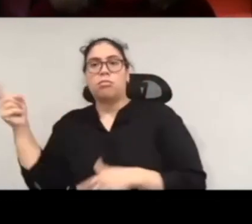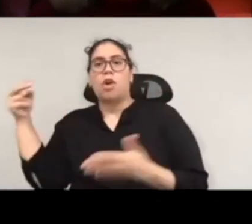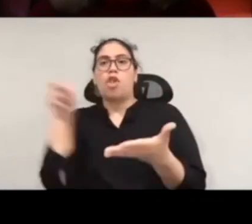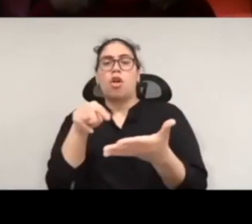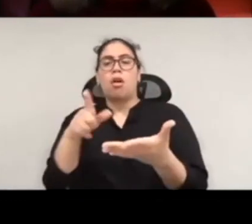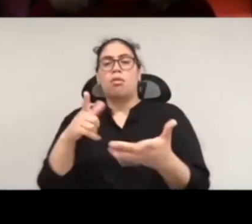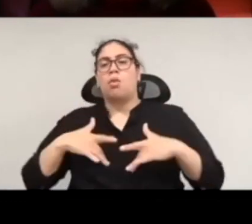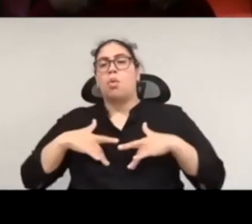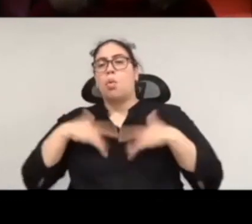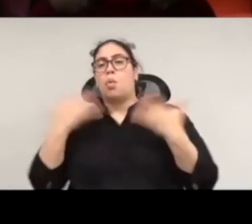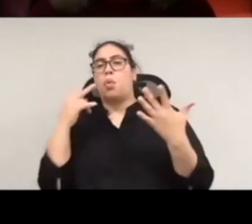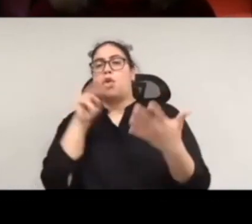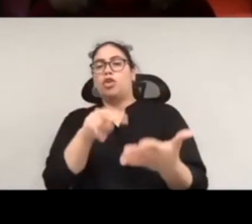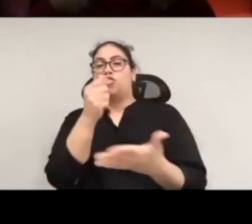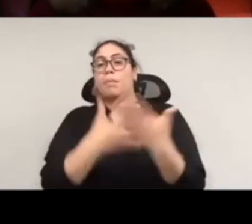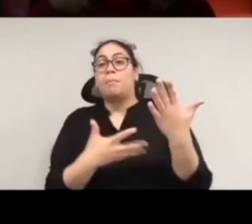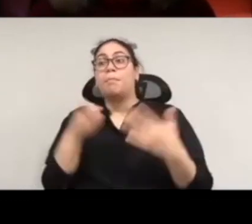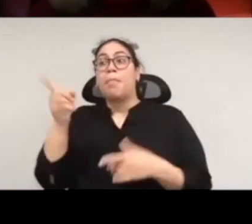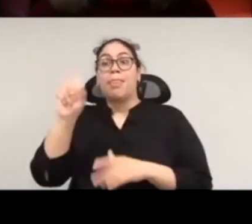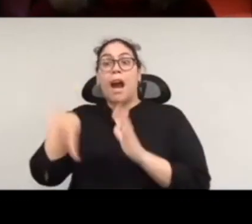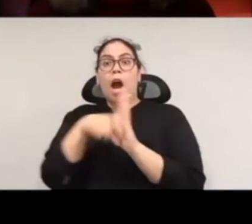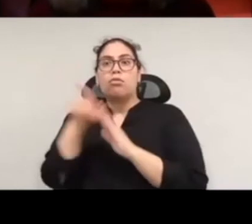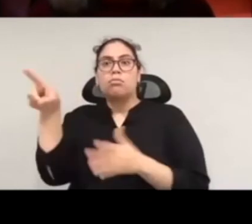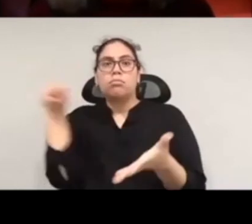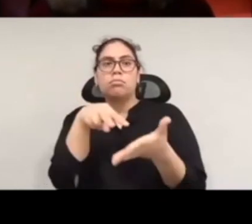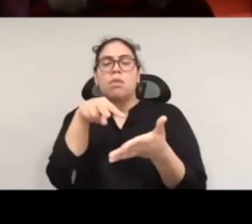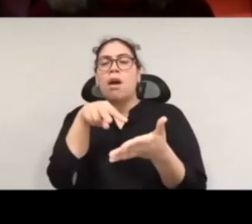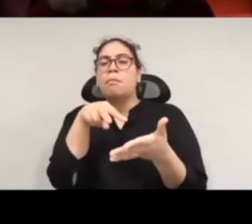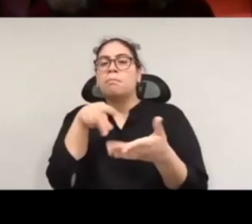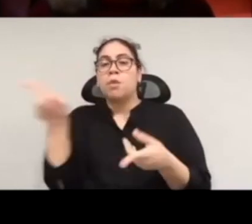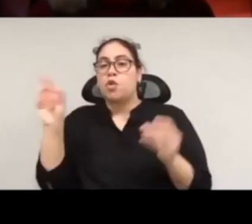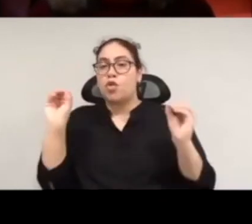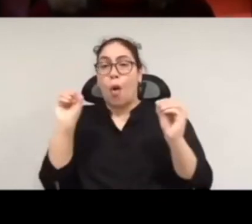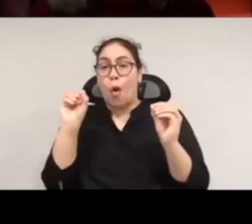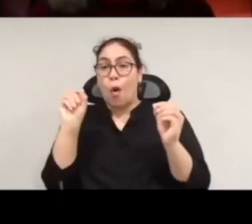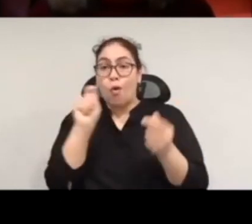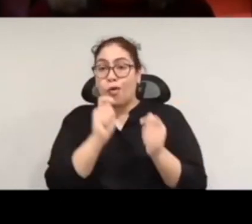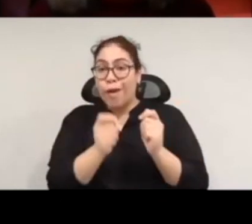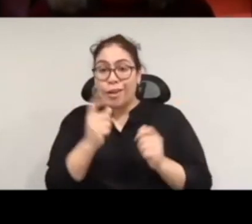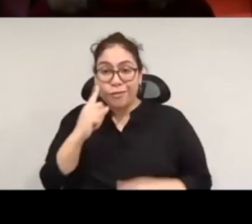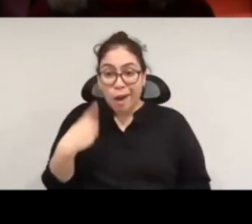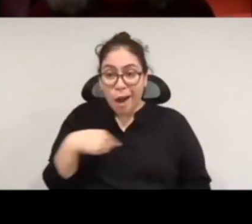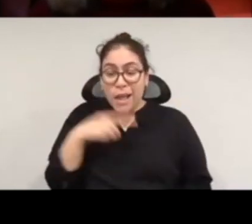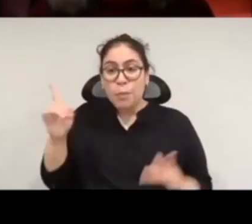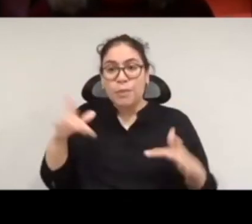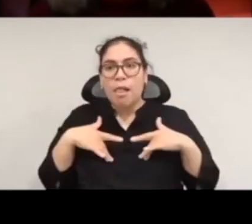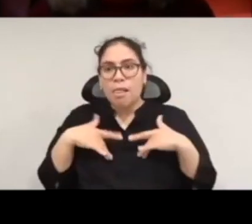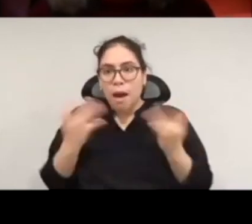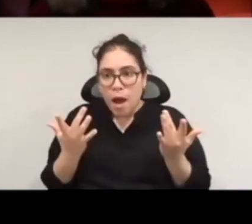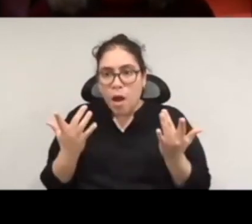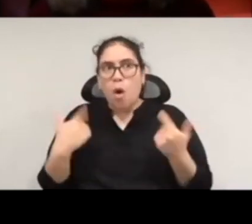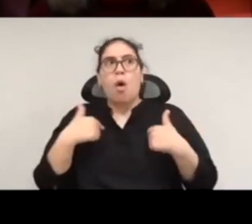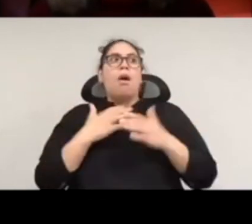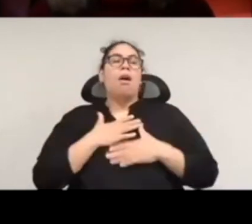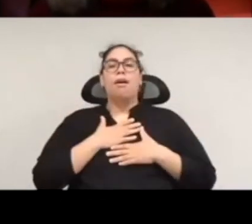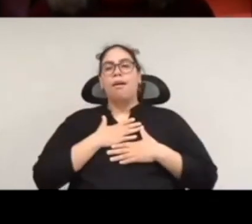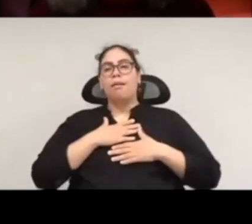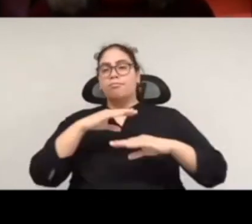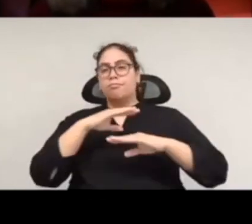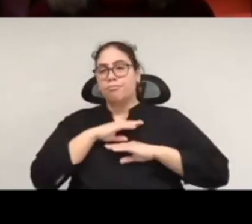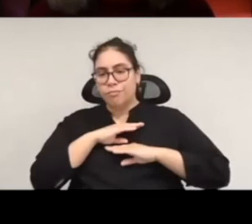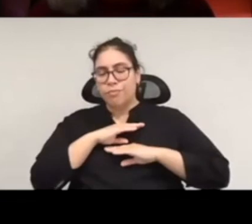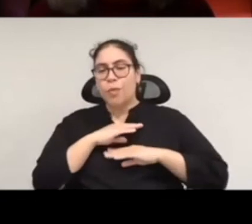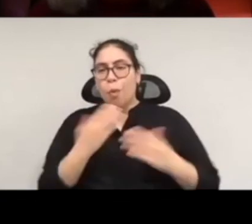thrilled, he was as well. And he didn't have any corrections and he was delighted. So I personally like to bring